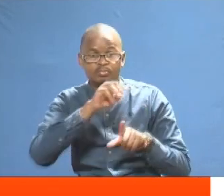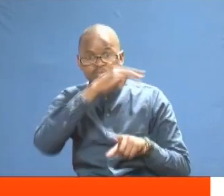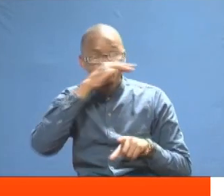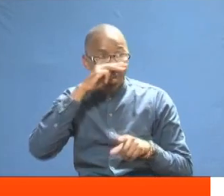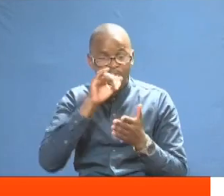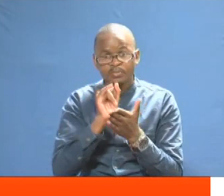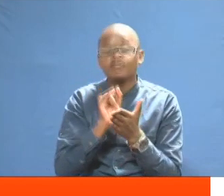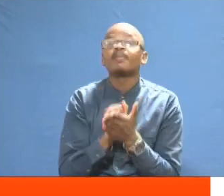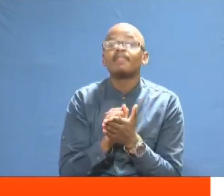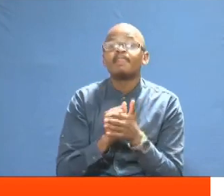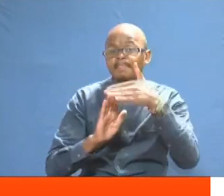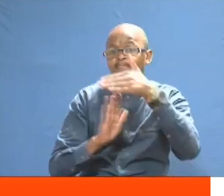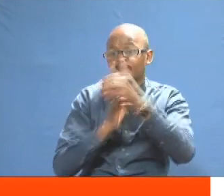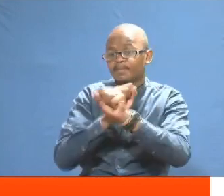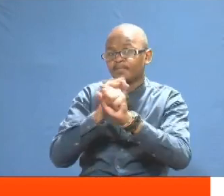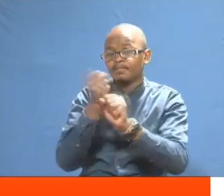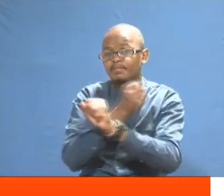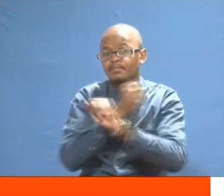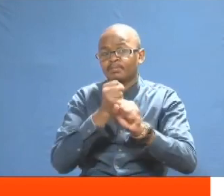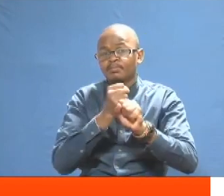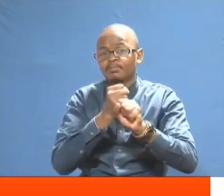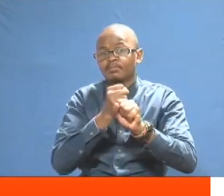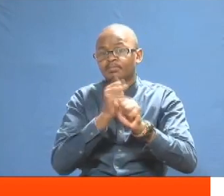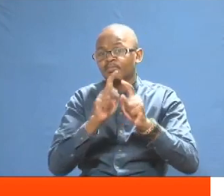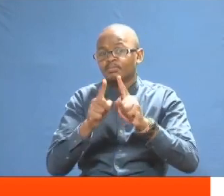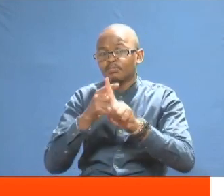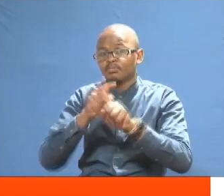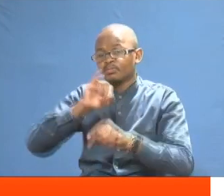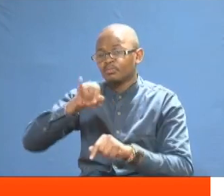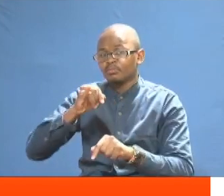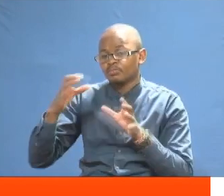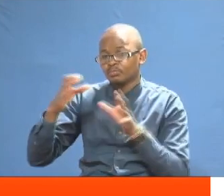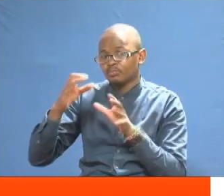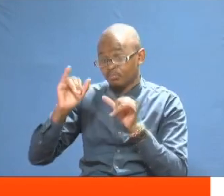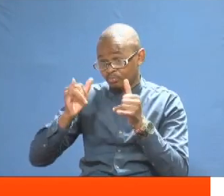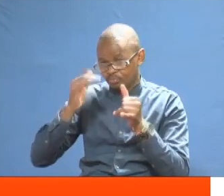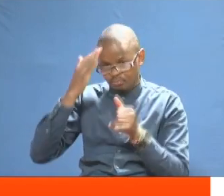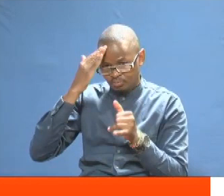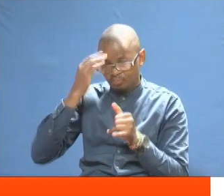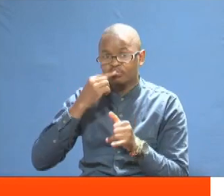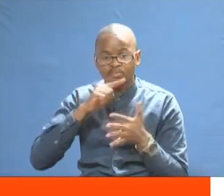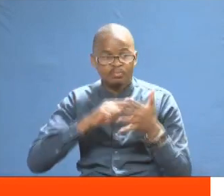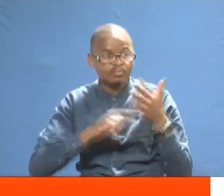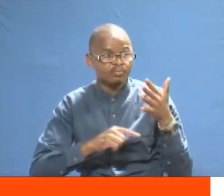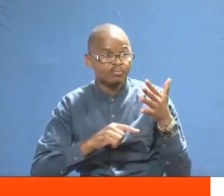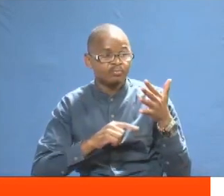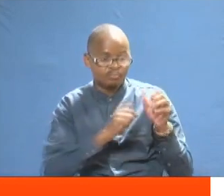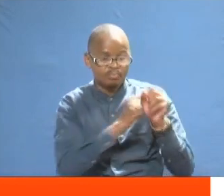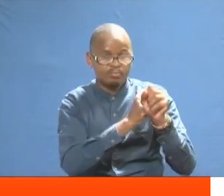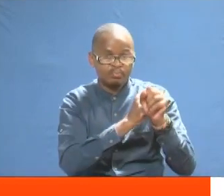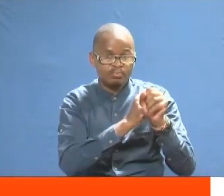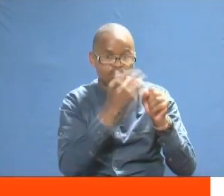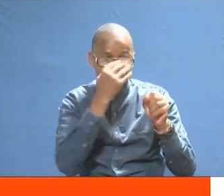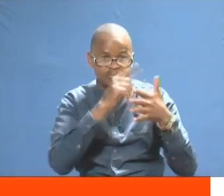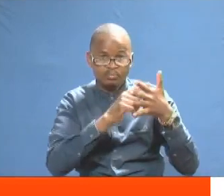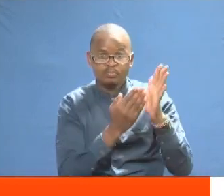Mudavadi, that Deputy President cannot run away from Jubilee Party. Yet they are the ones saying they are supporting President to